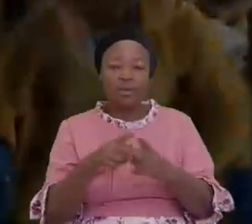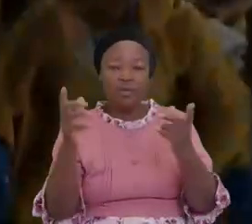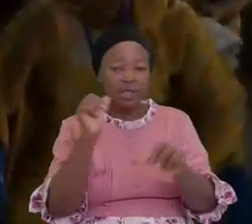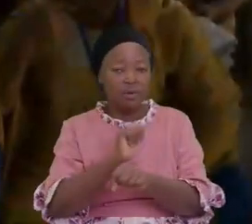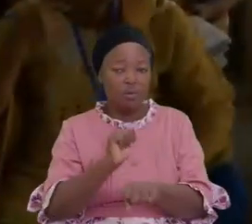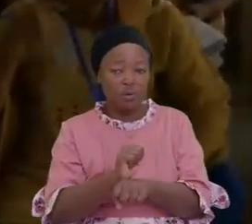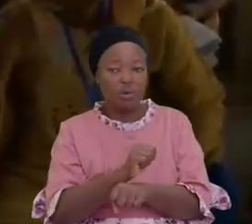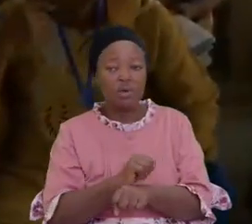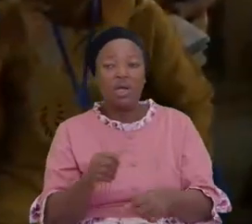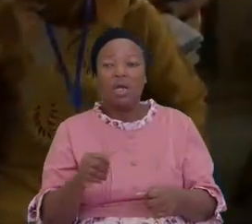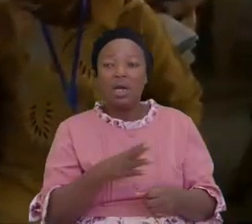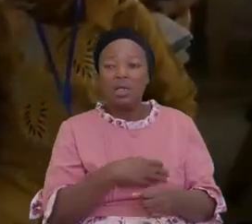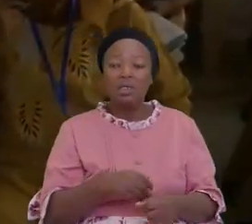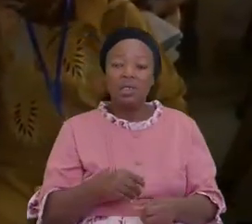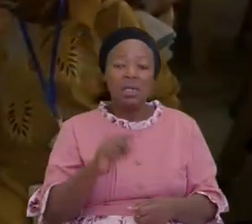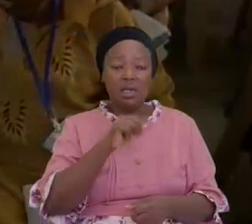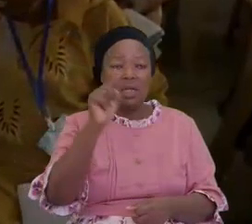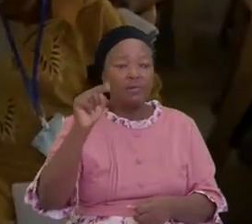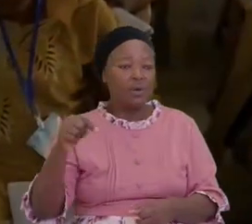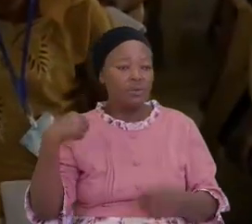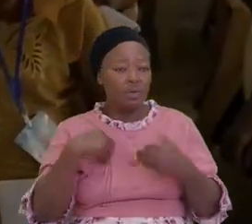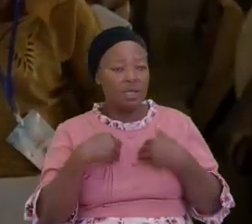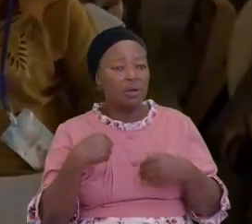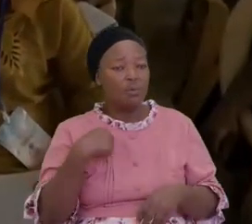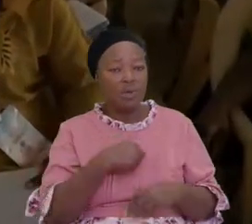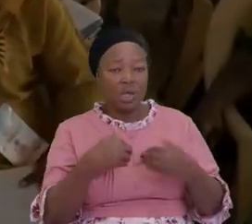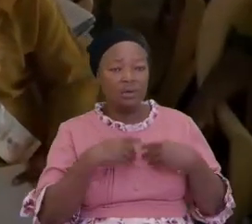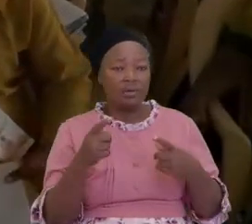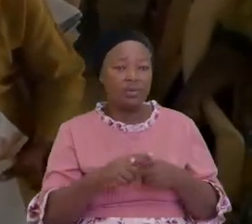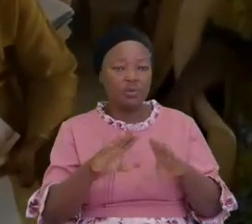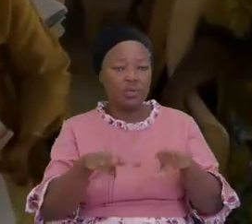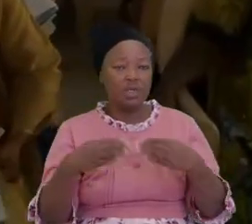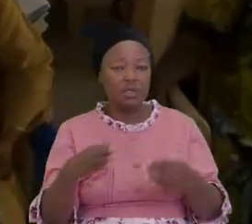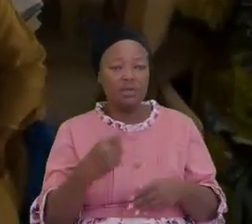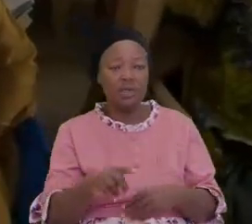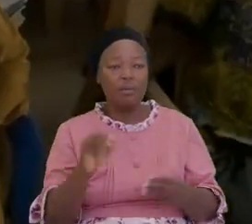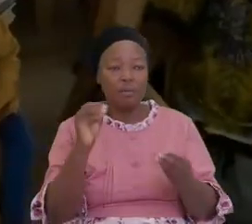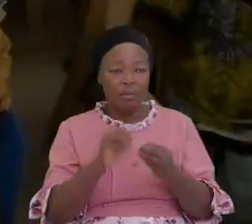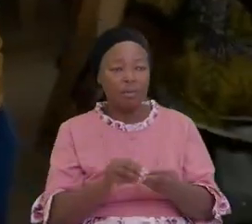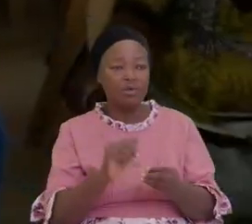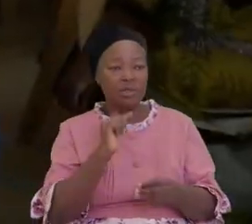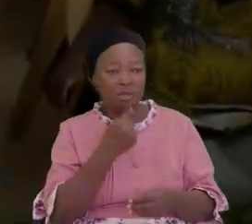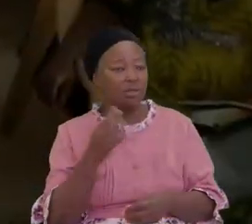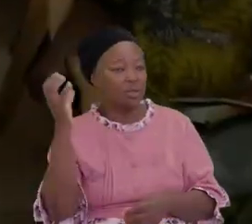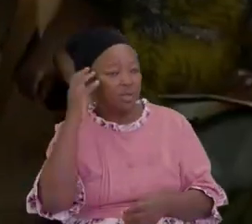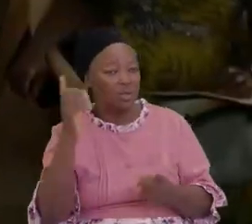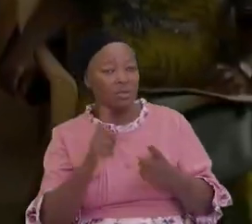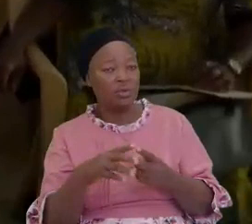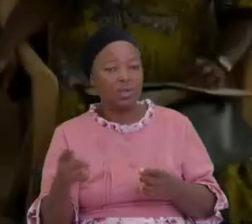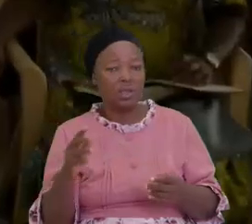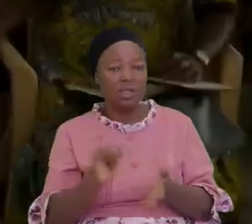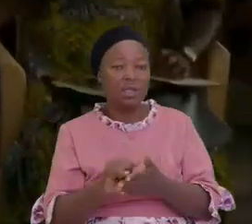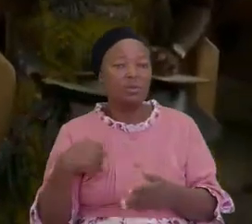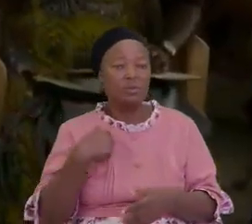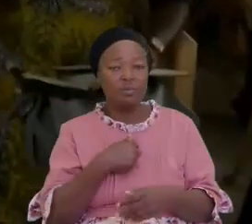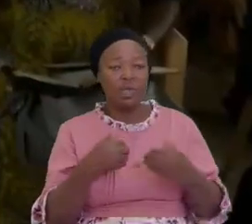therefore, we ought to give the more earnest heed to the things which we have heard, lest at any